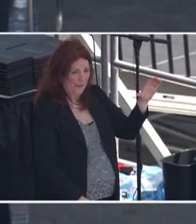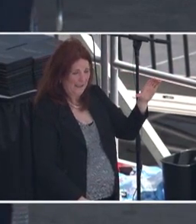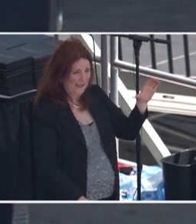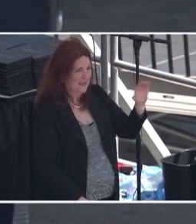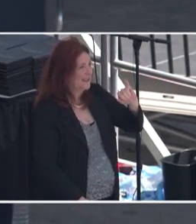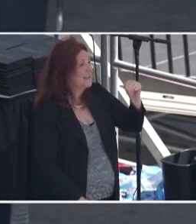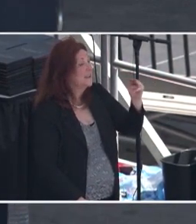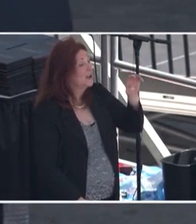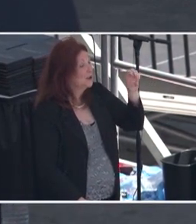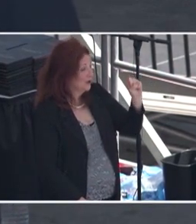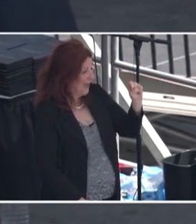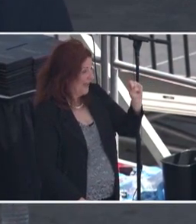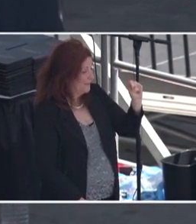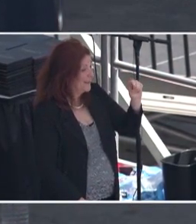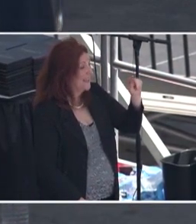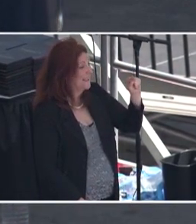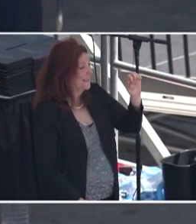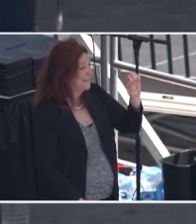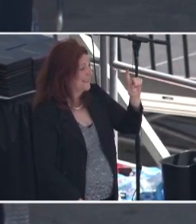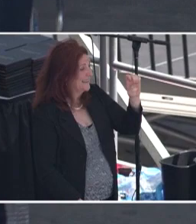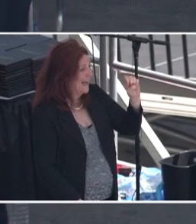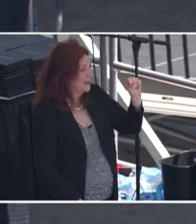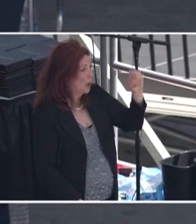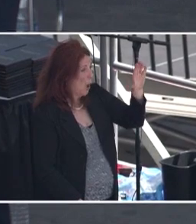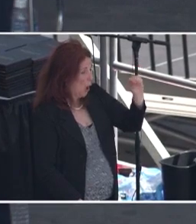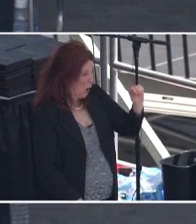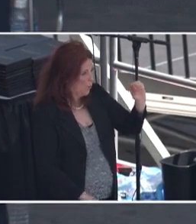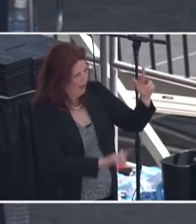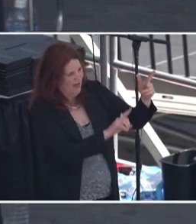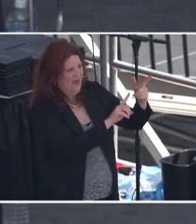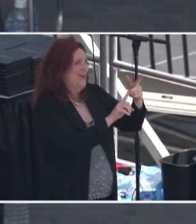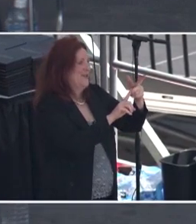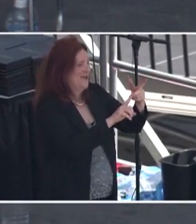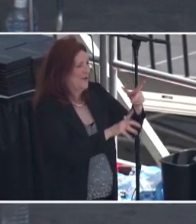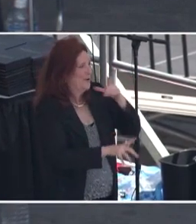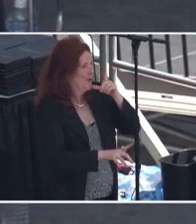James Tedesco III, who will greet the class of